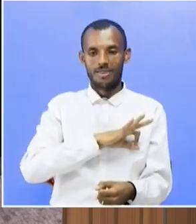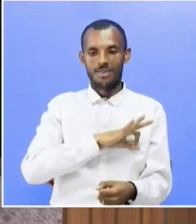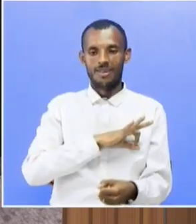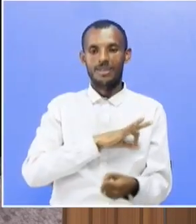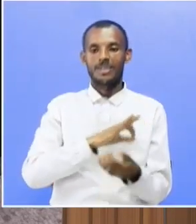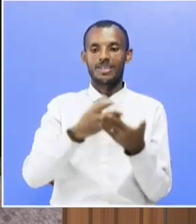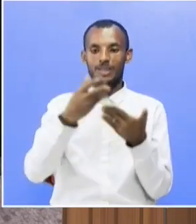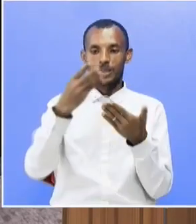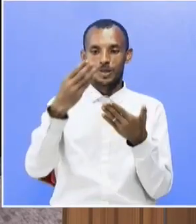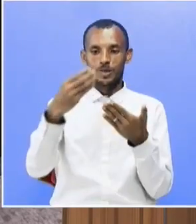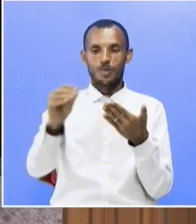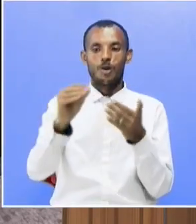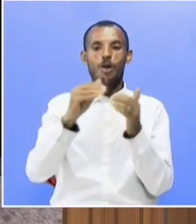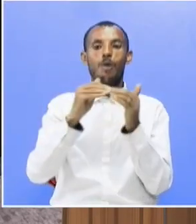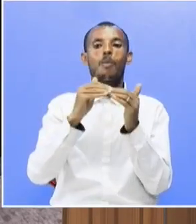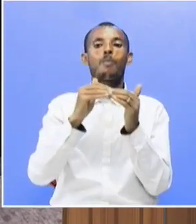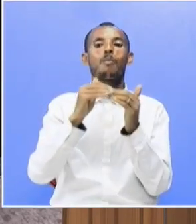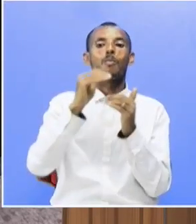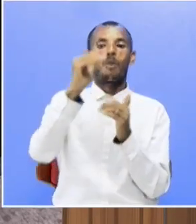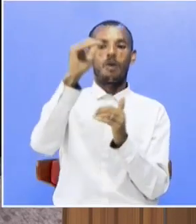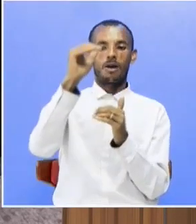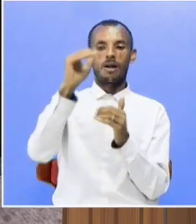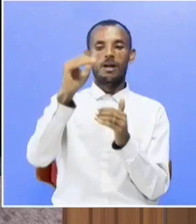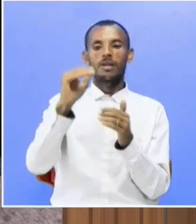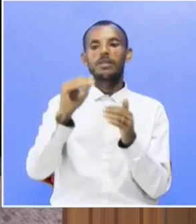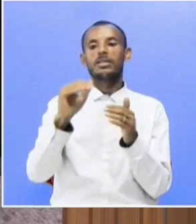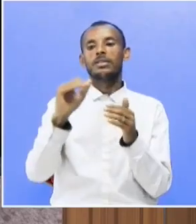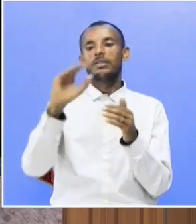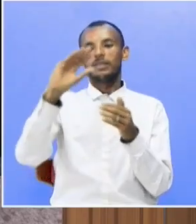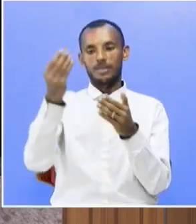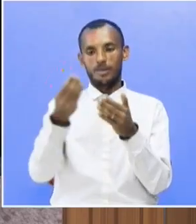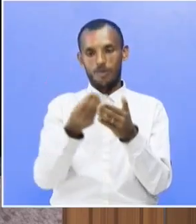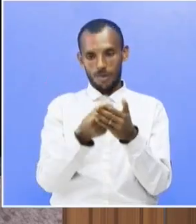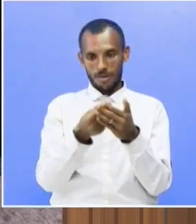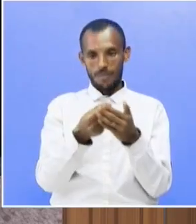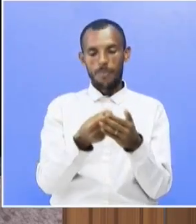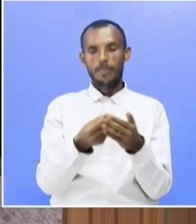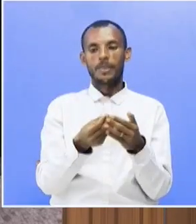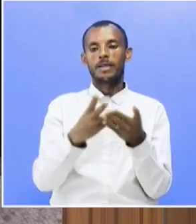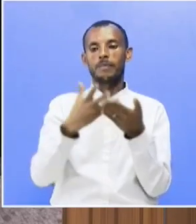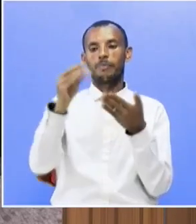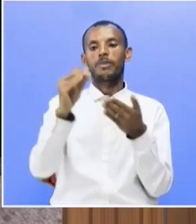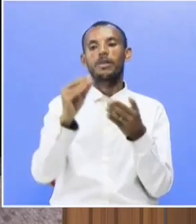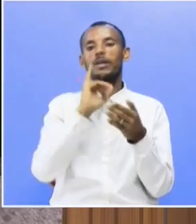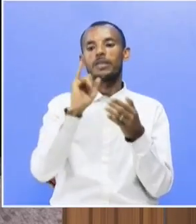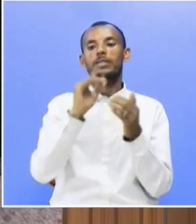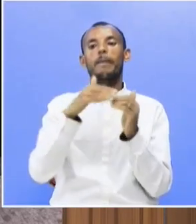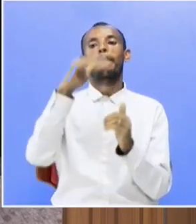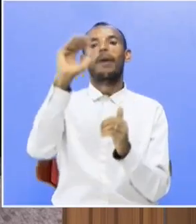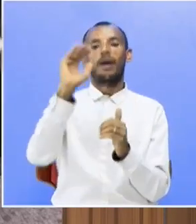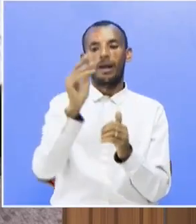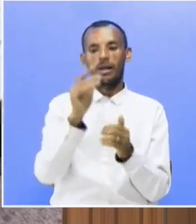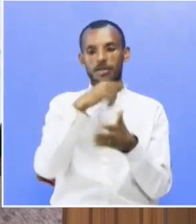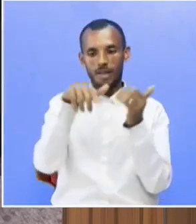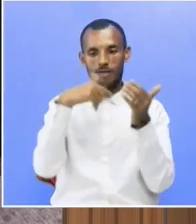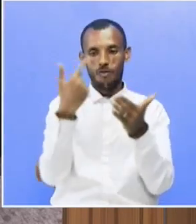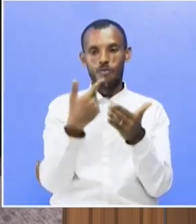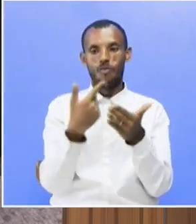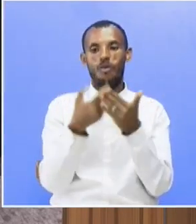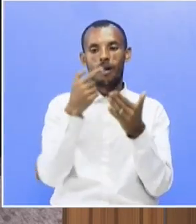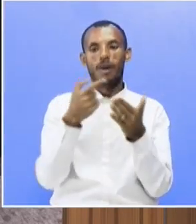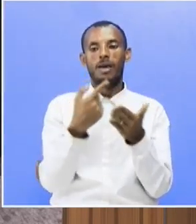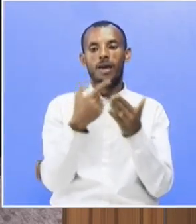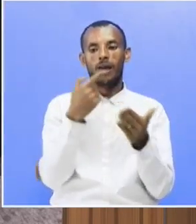he sold more than the cost. So, selling price is bigger. Therefore, here